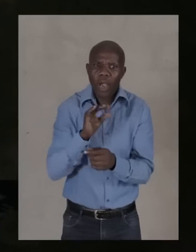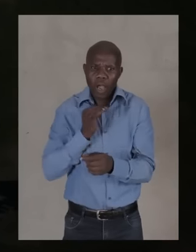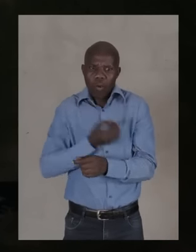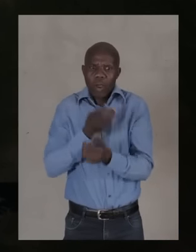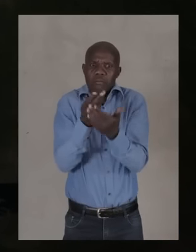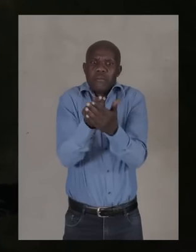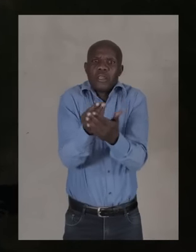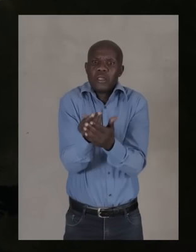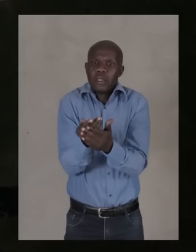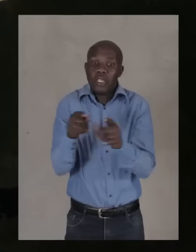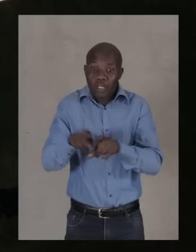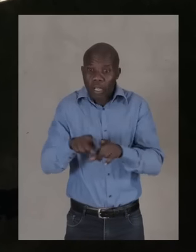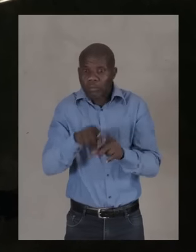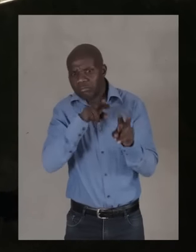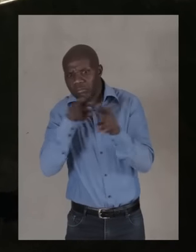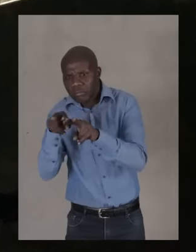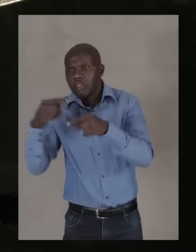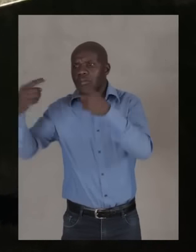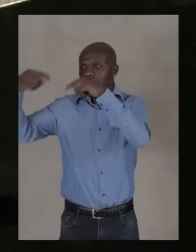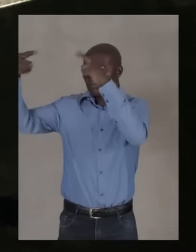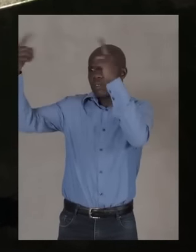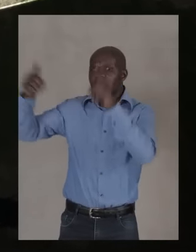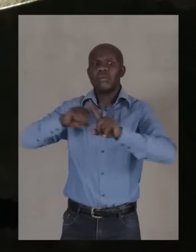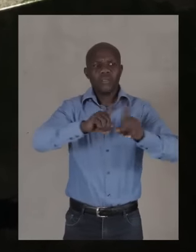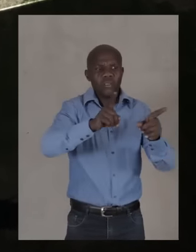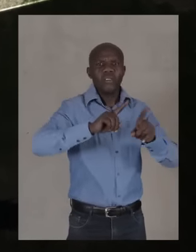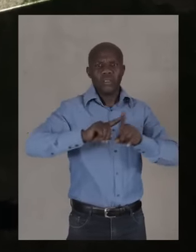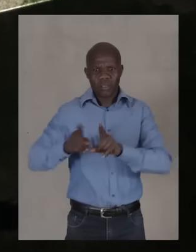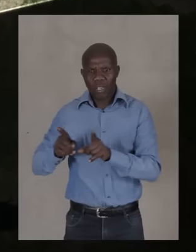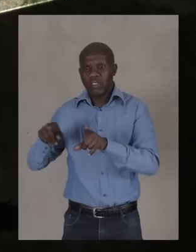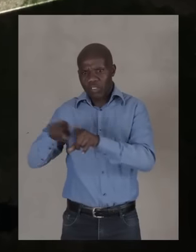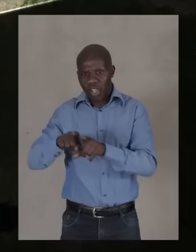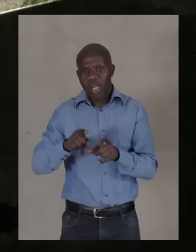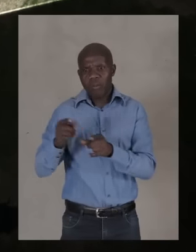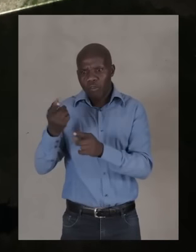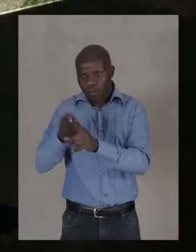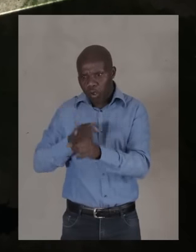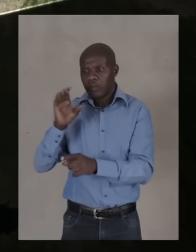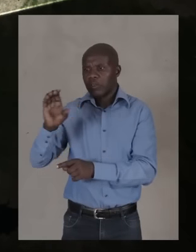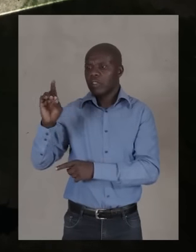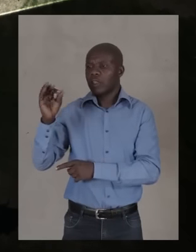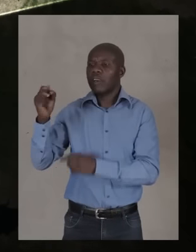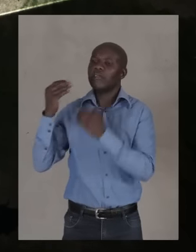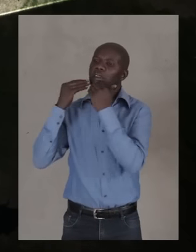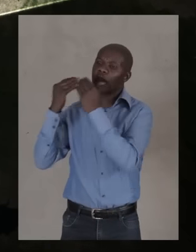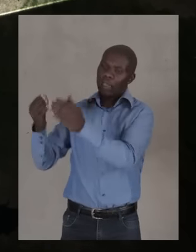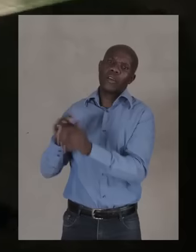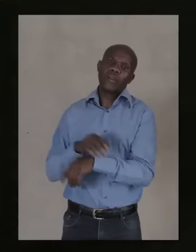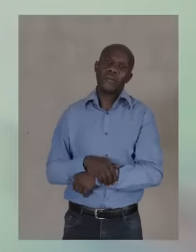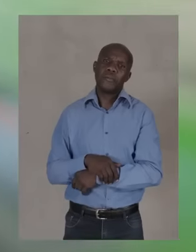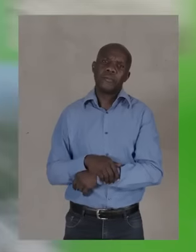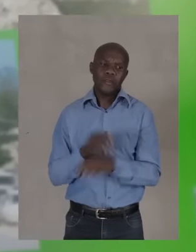money, and let's have a look at various success stories across the country thanks to the CDF.